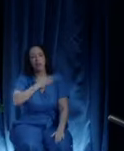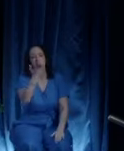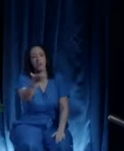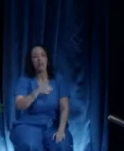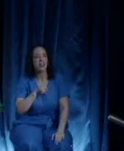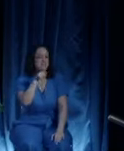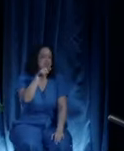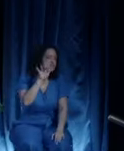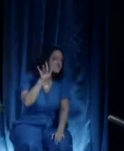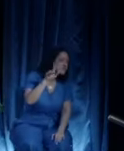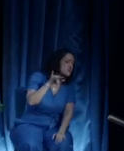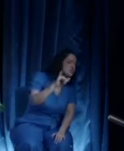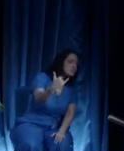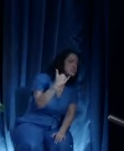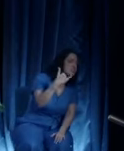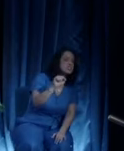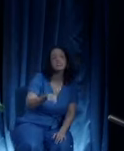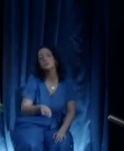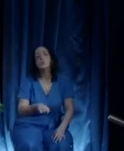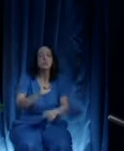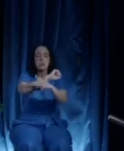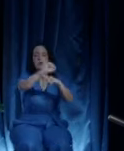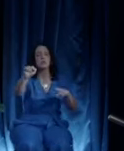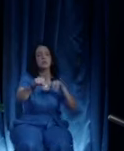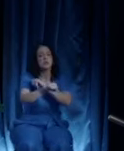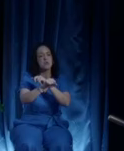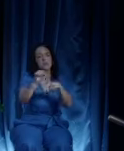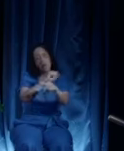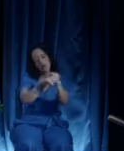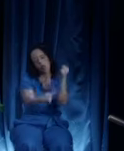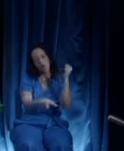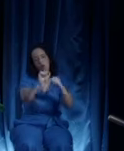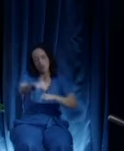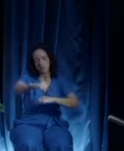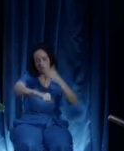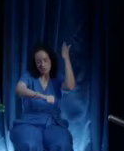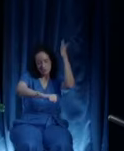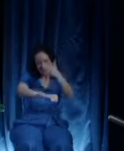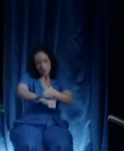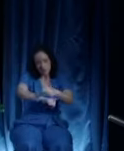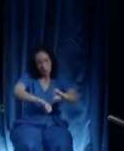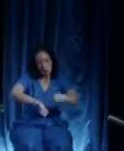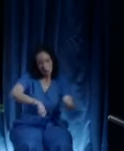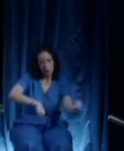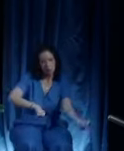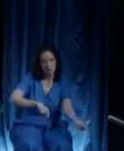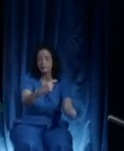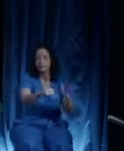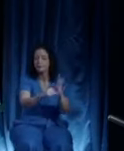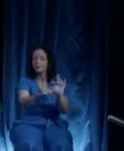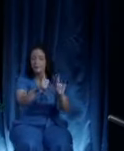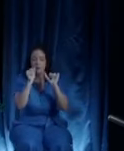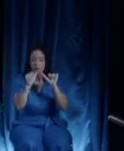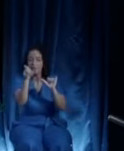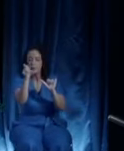Which... Yeah, James doesn't do that. No. Yeah. But yeah, I mean, the difficulty with the favourite is obviously everyone else in court trying